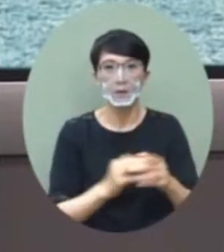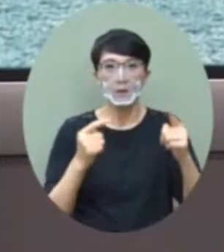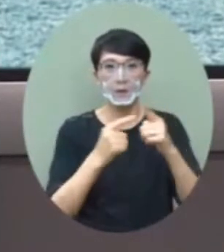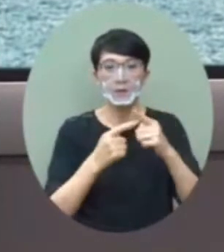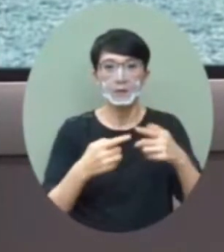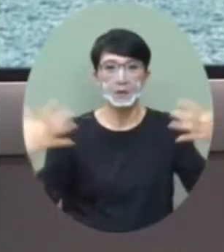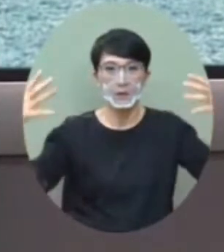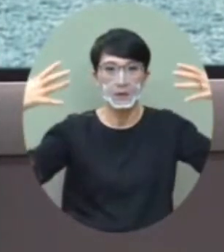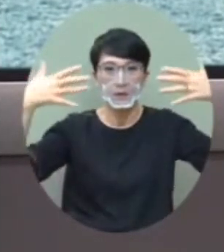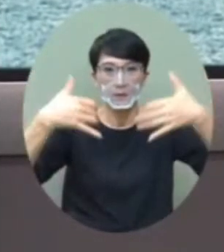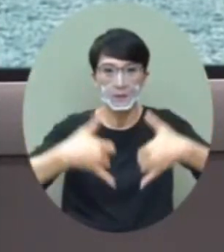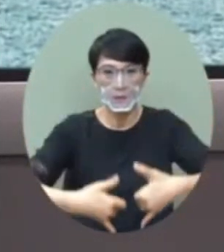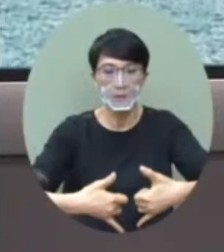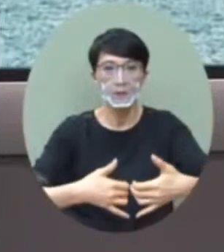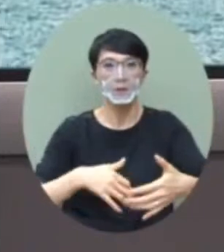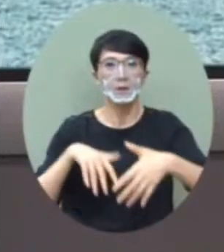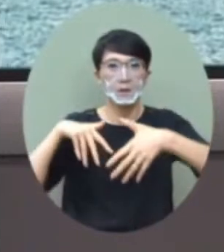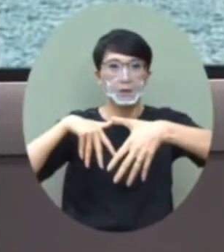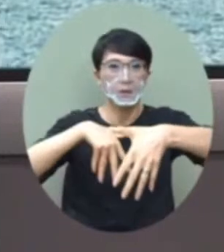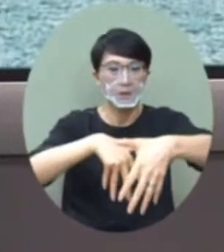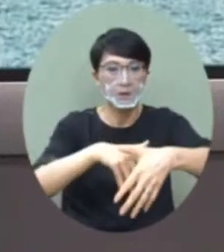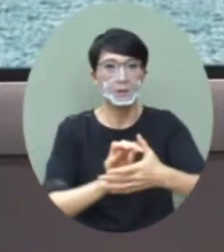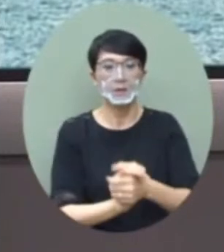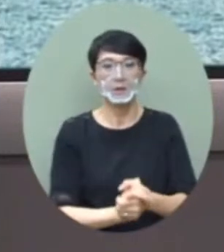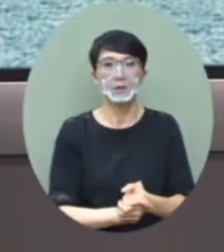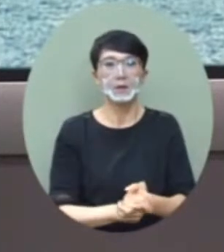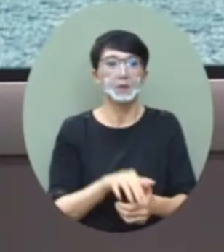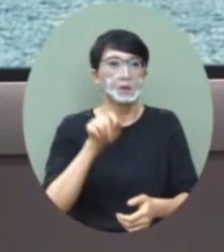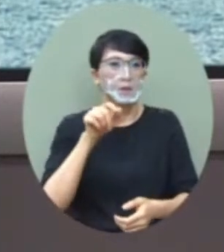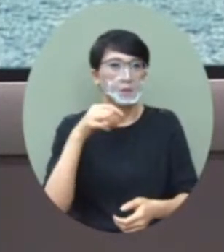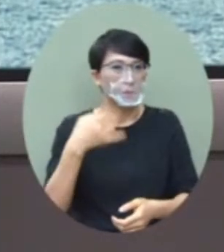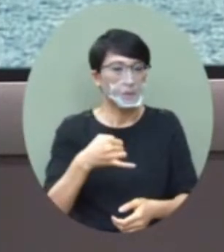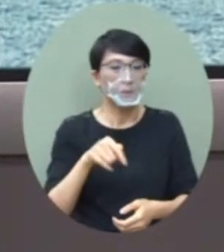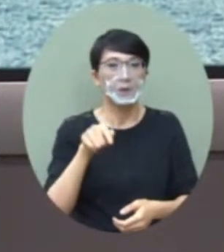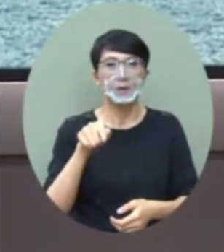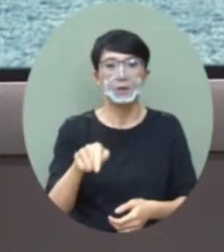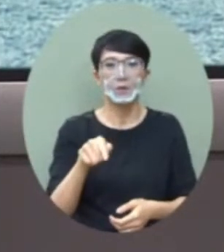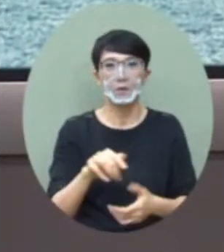So for the vaccine pass issue, indeed,